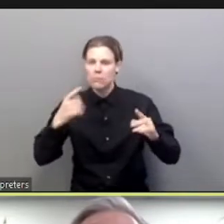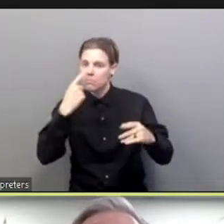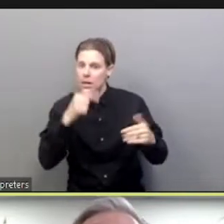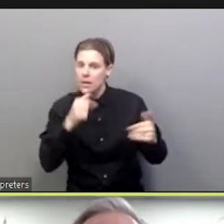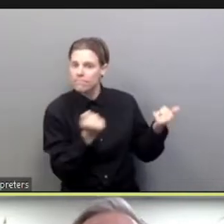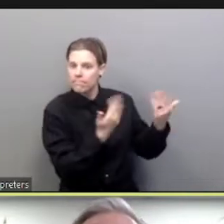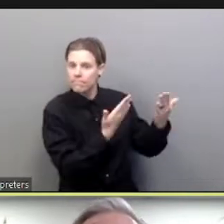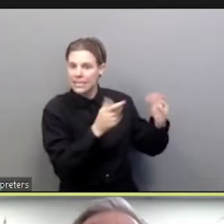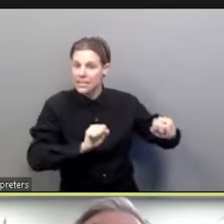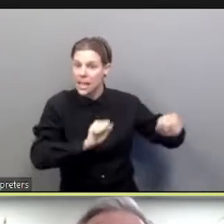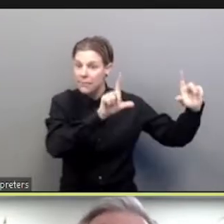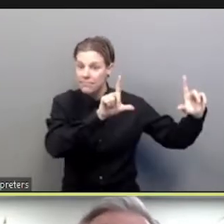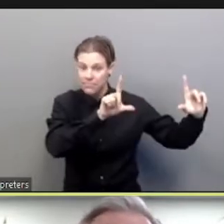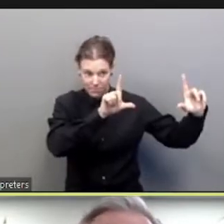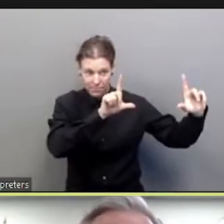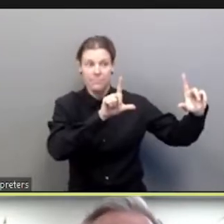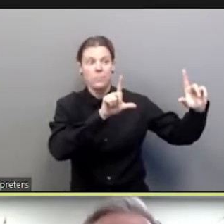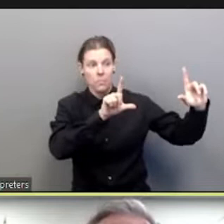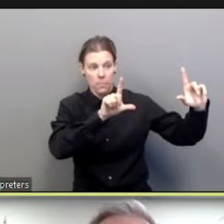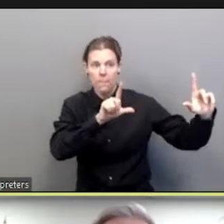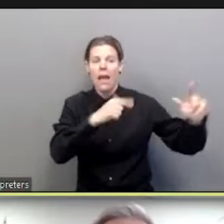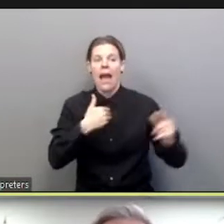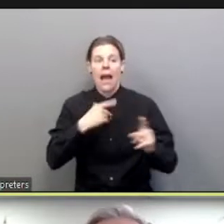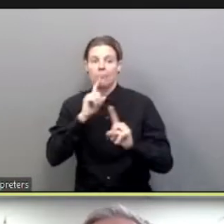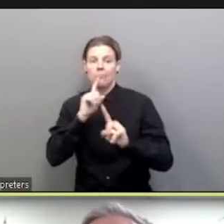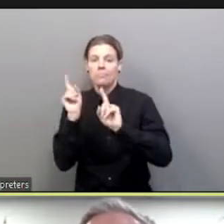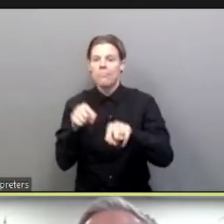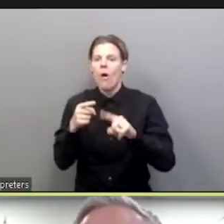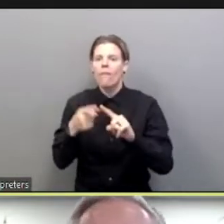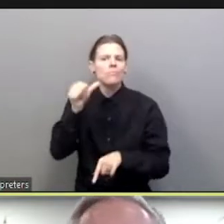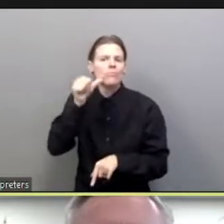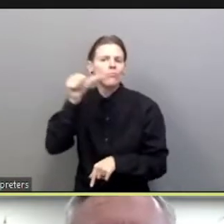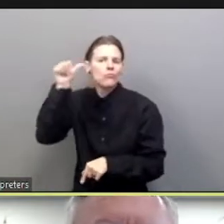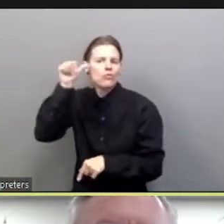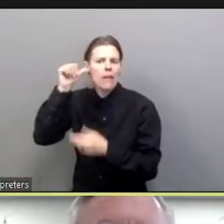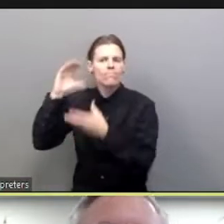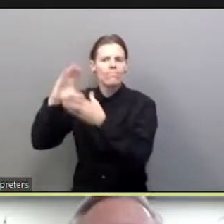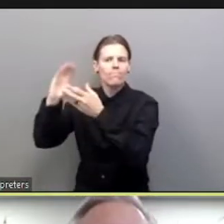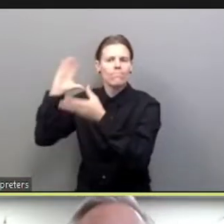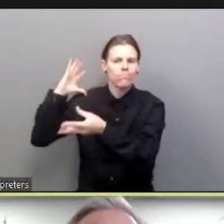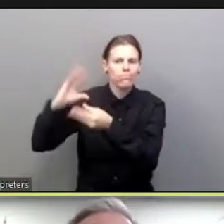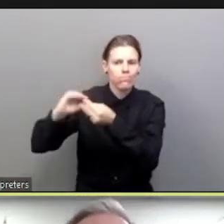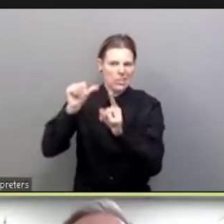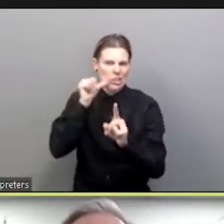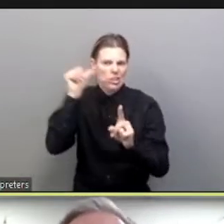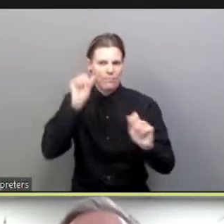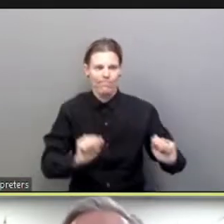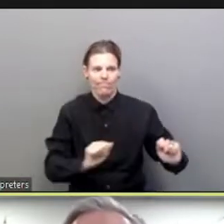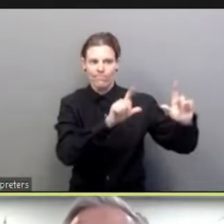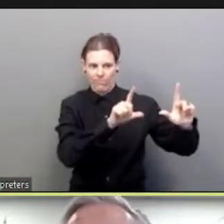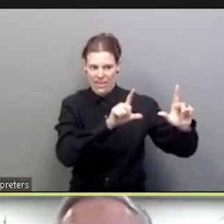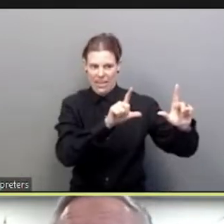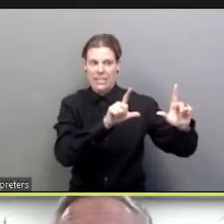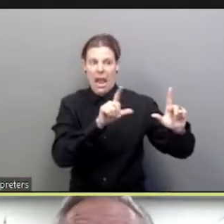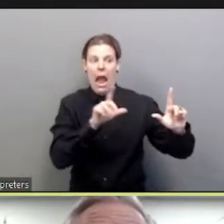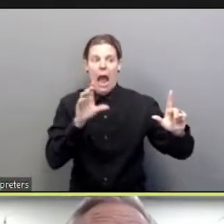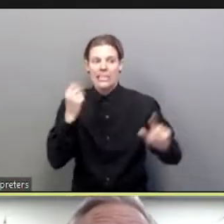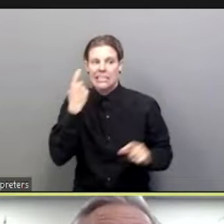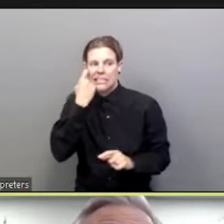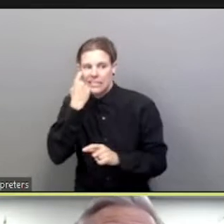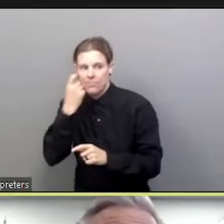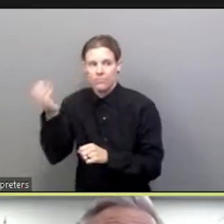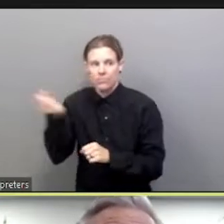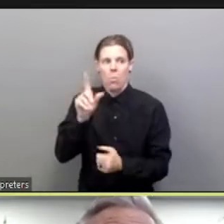Epi report actually from yesterday. Today's just came in. Yesterday we had 1,137 cases. Today